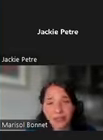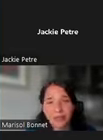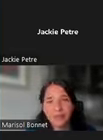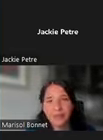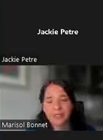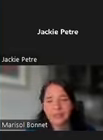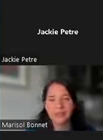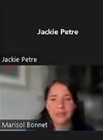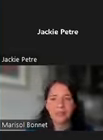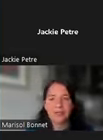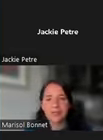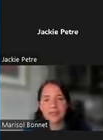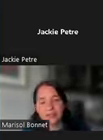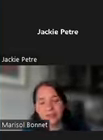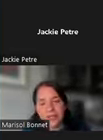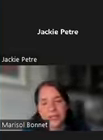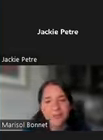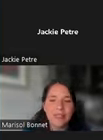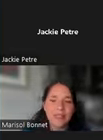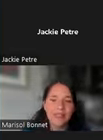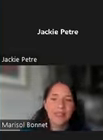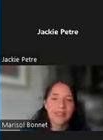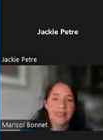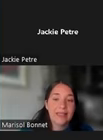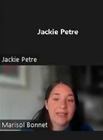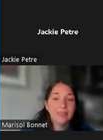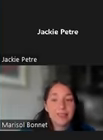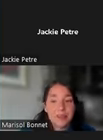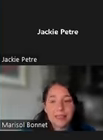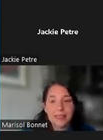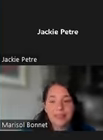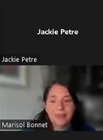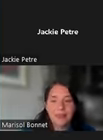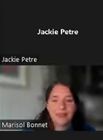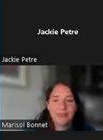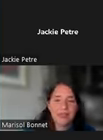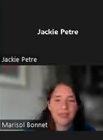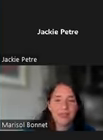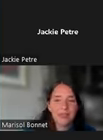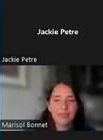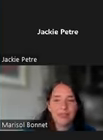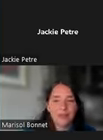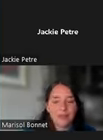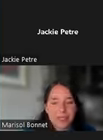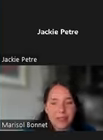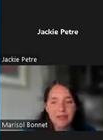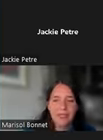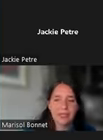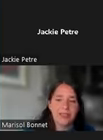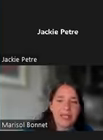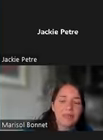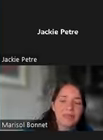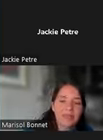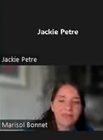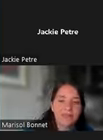advisory group, which we'll you'll hear about later today. And then we're super excited to also announce that the University of Puerto Rico, the